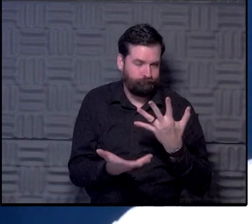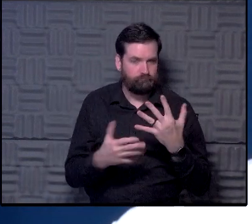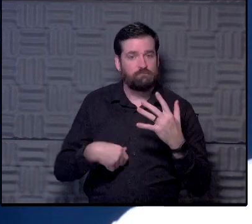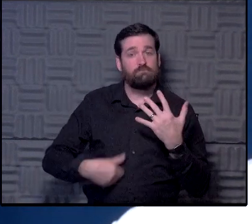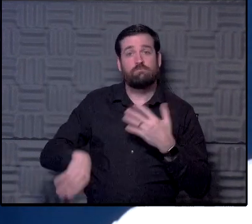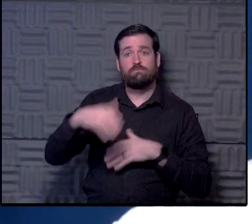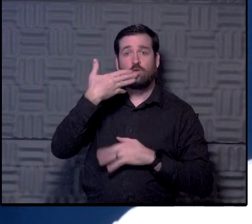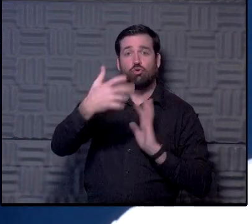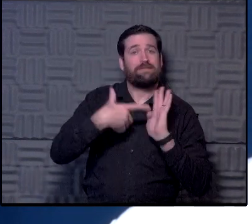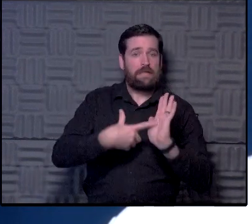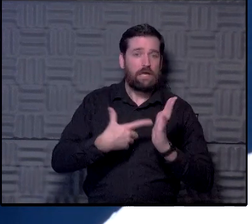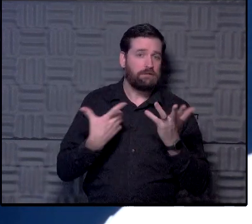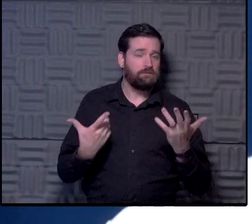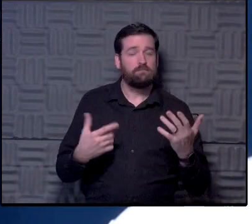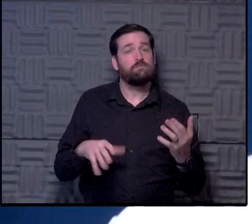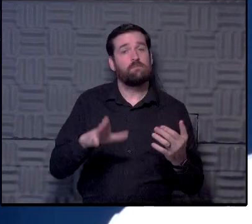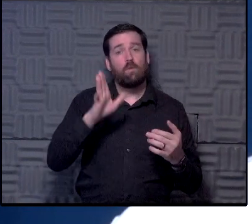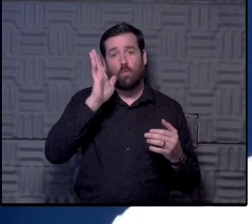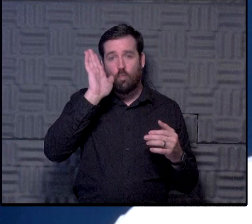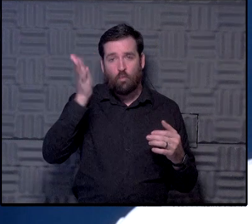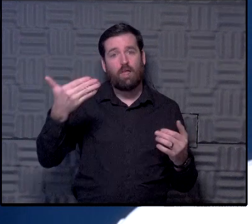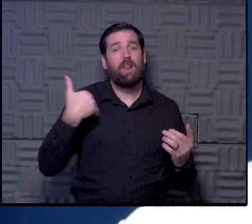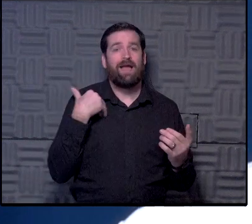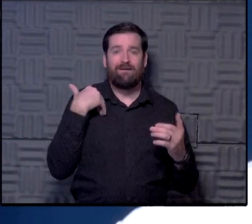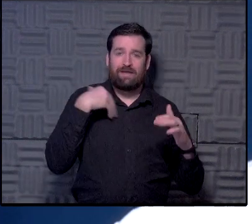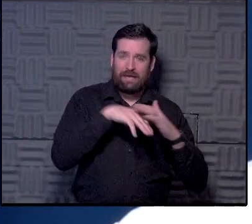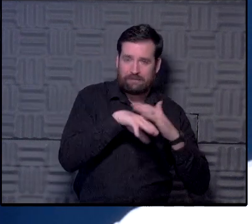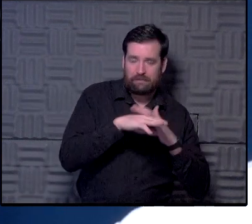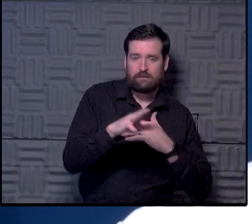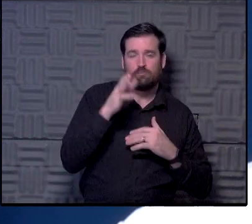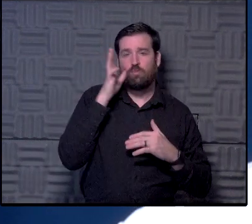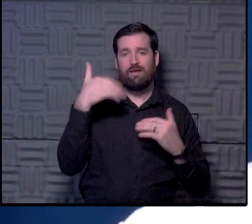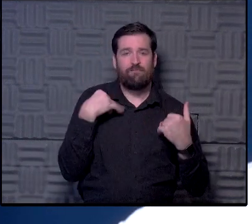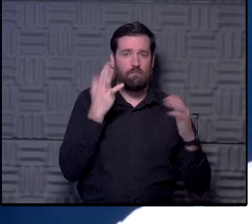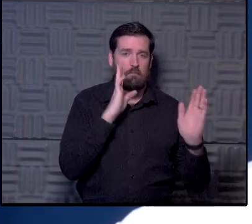good sign that we will have ways and plans,